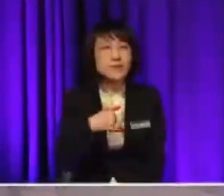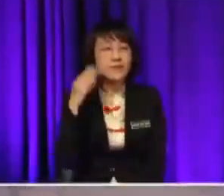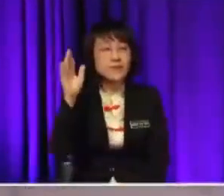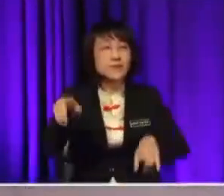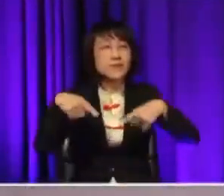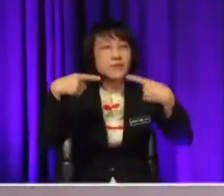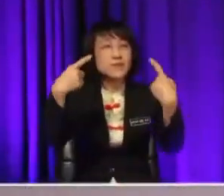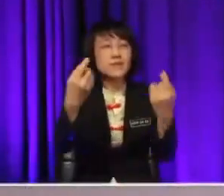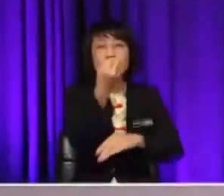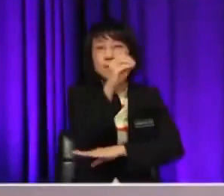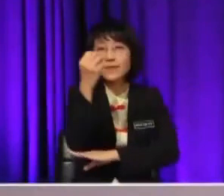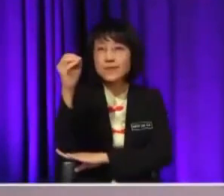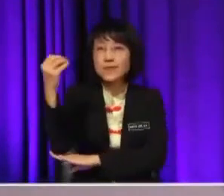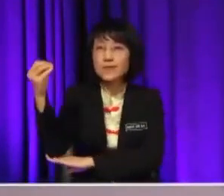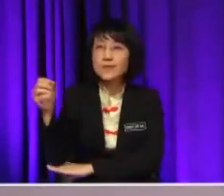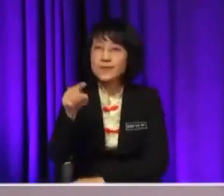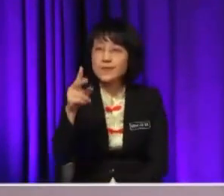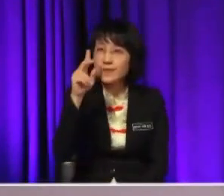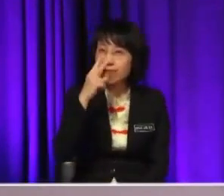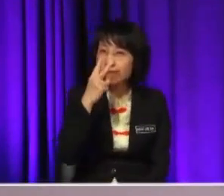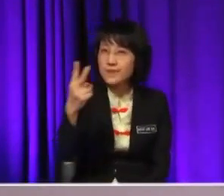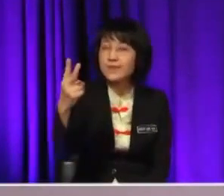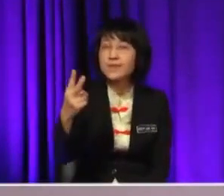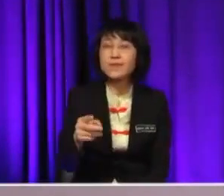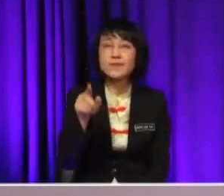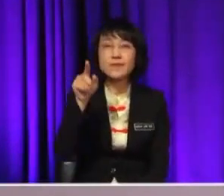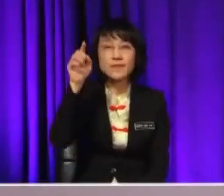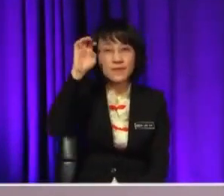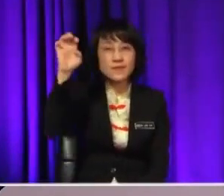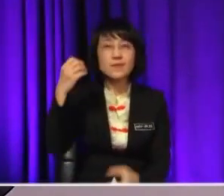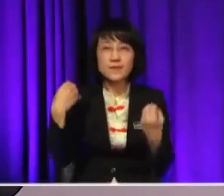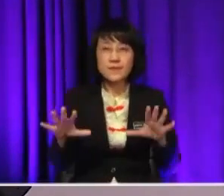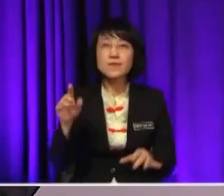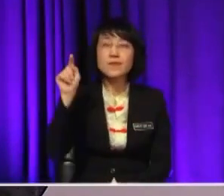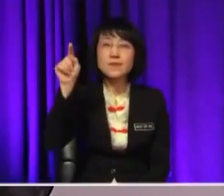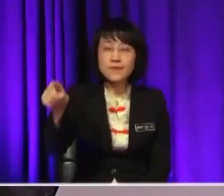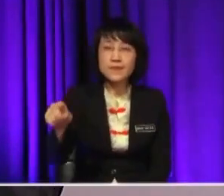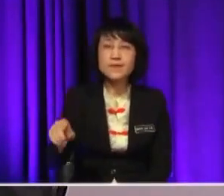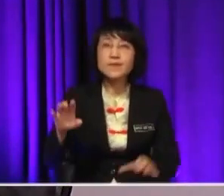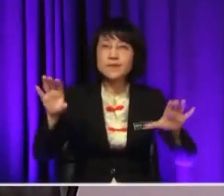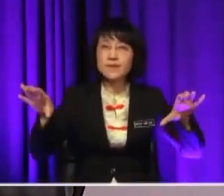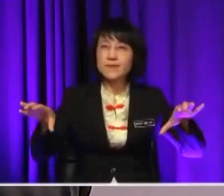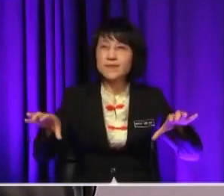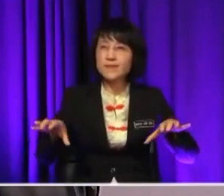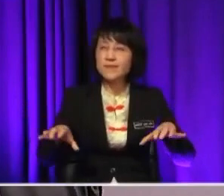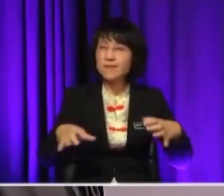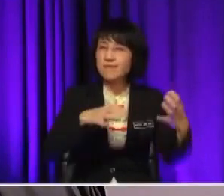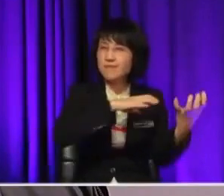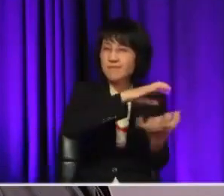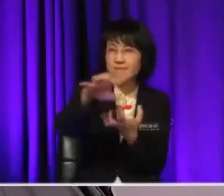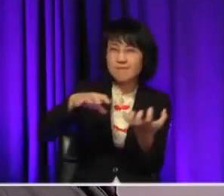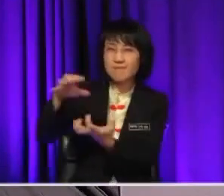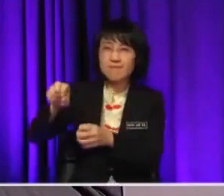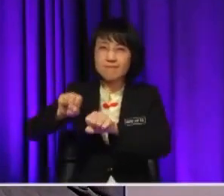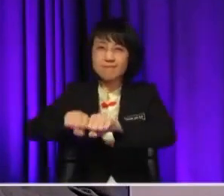orchard, and then you will see that he has been there, and made a great rout, and cracked